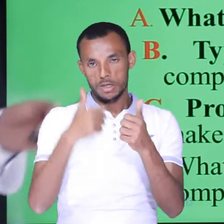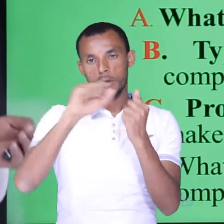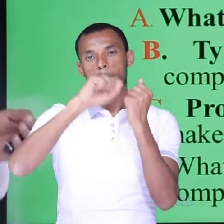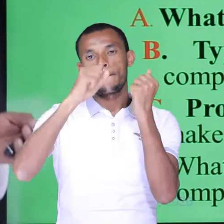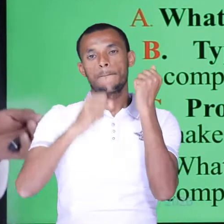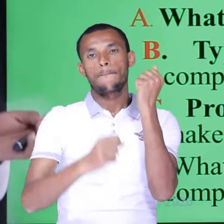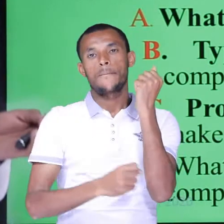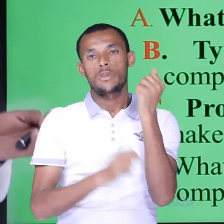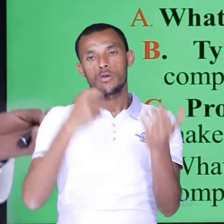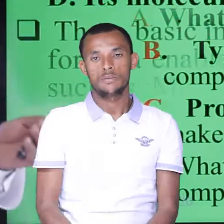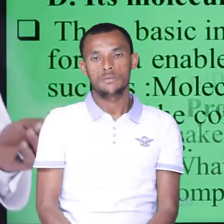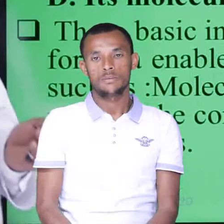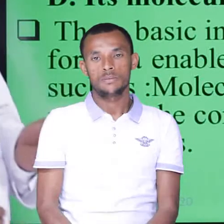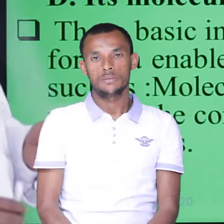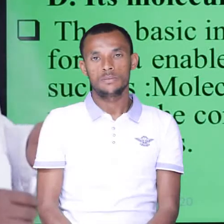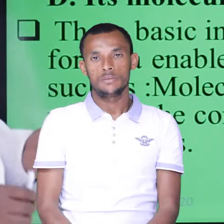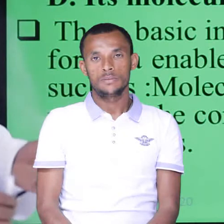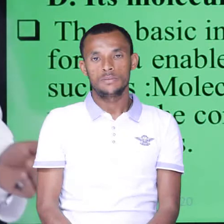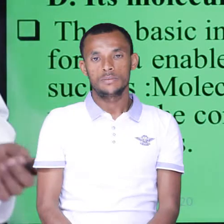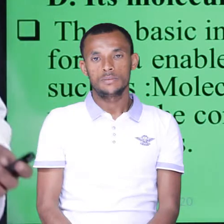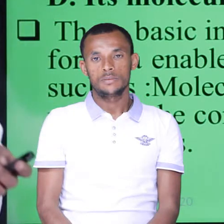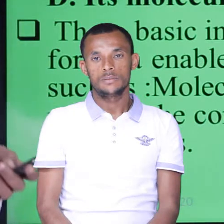basic informations.